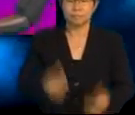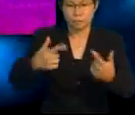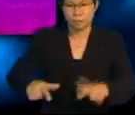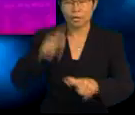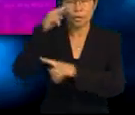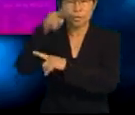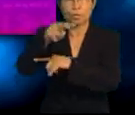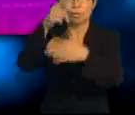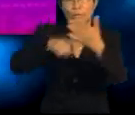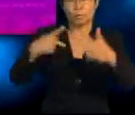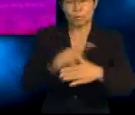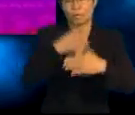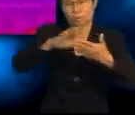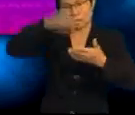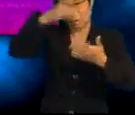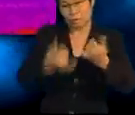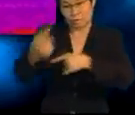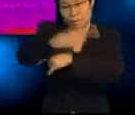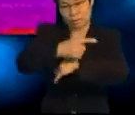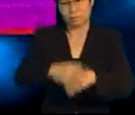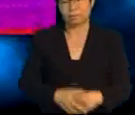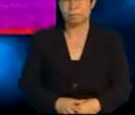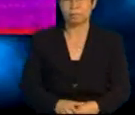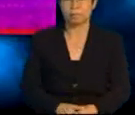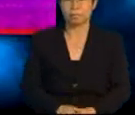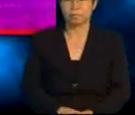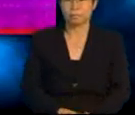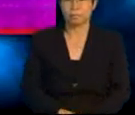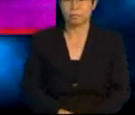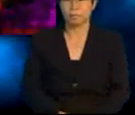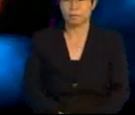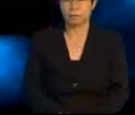Let's look at what we have learned today.